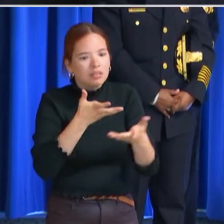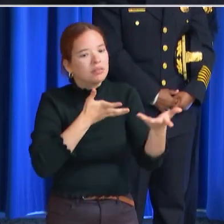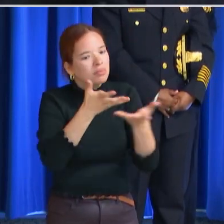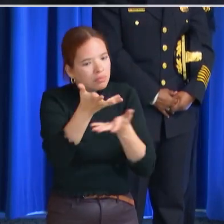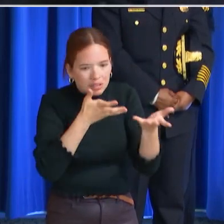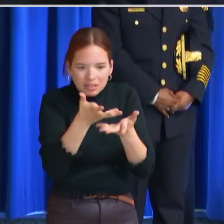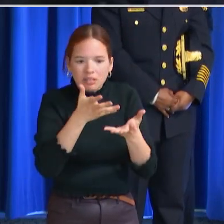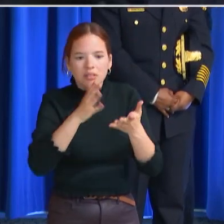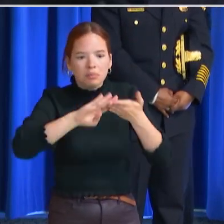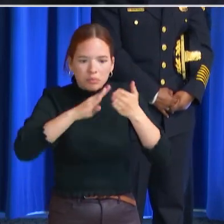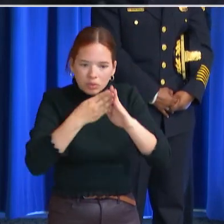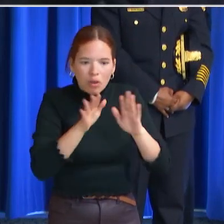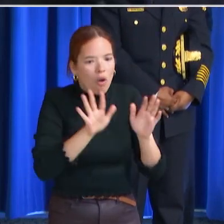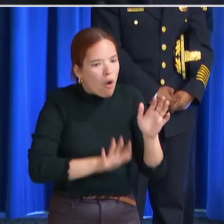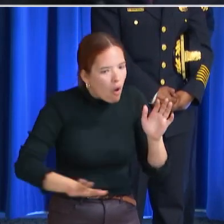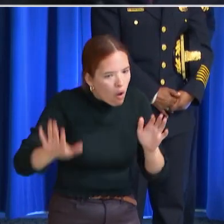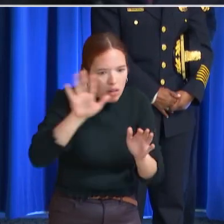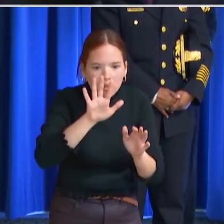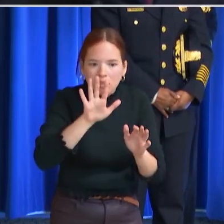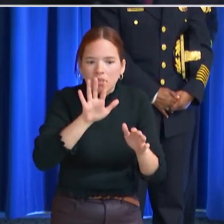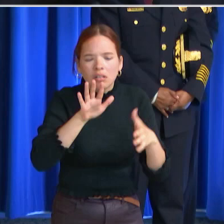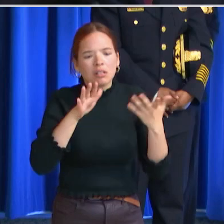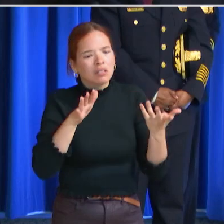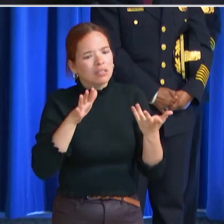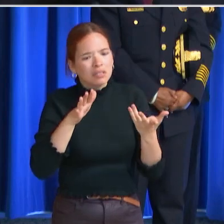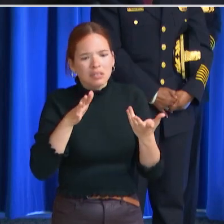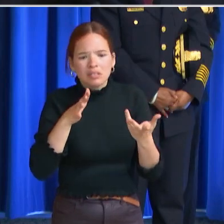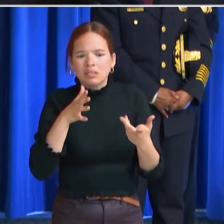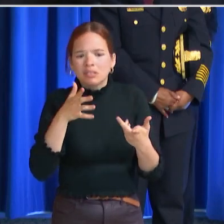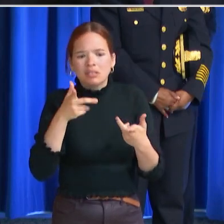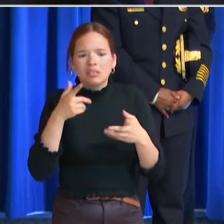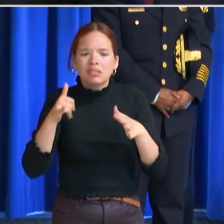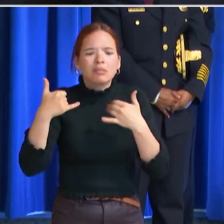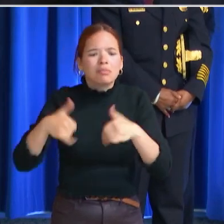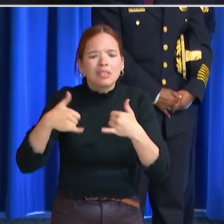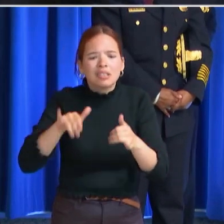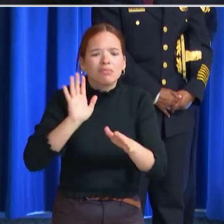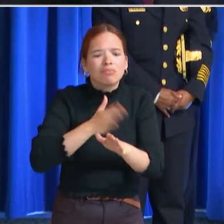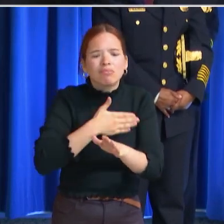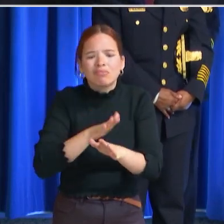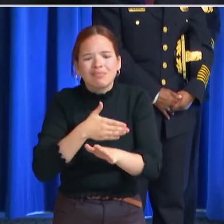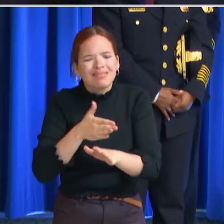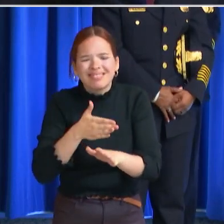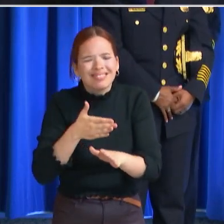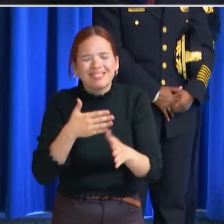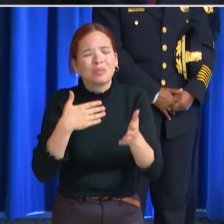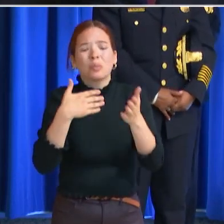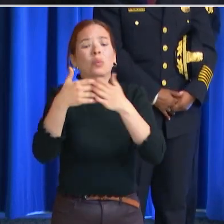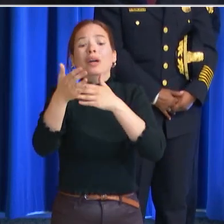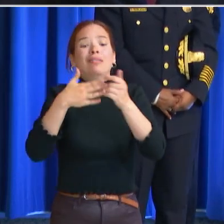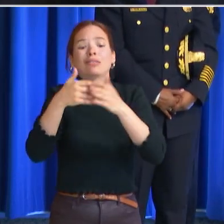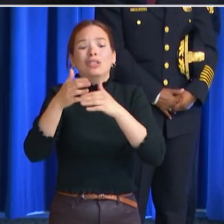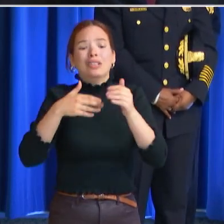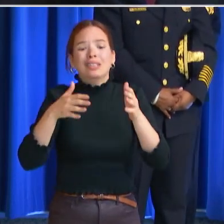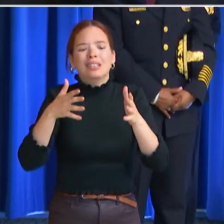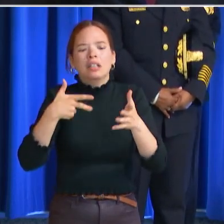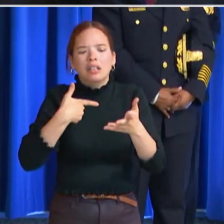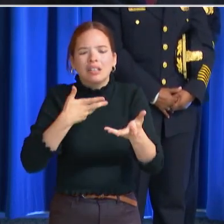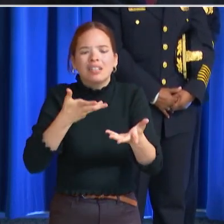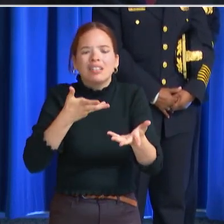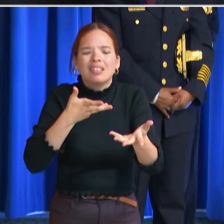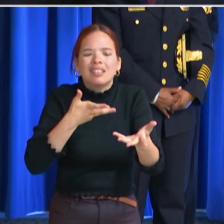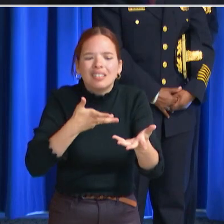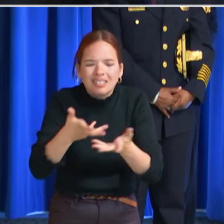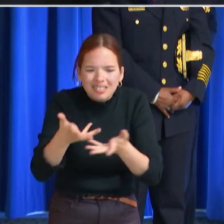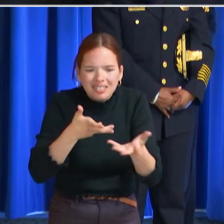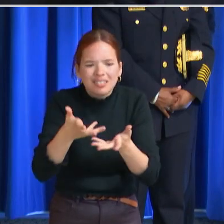There's a video of me playing a tambourine running around here somewhere. We engage community members all over the place. This is